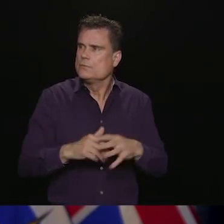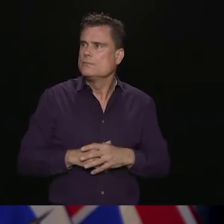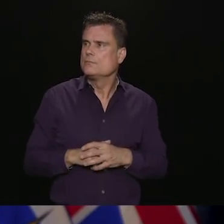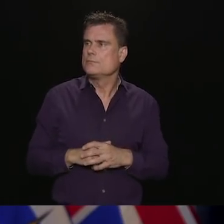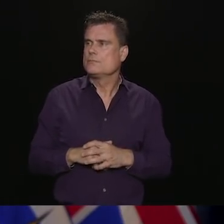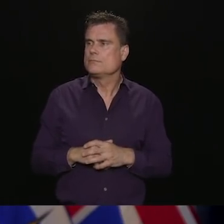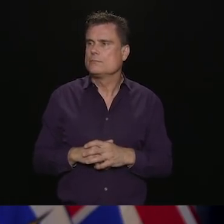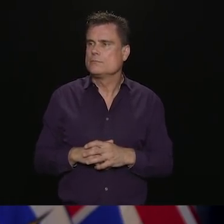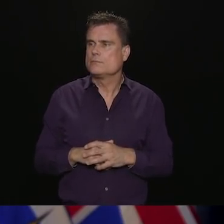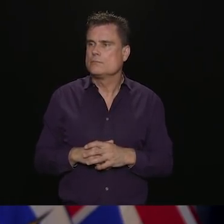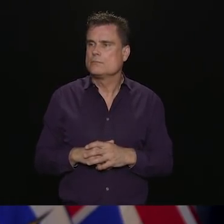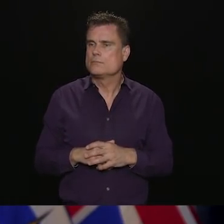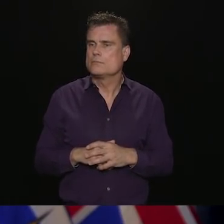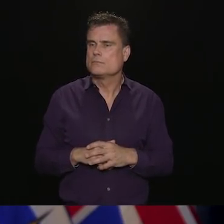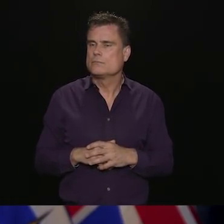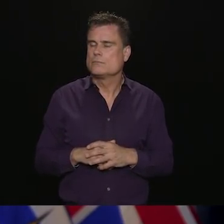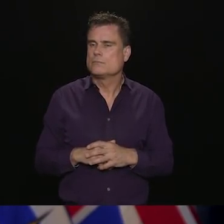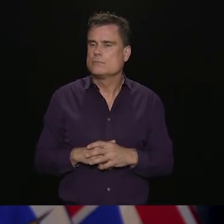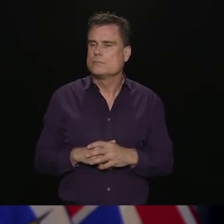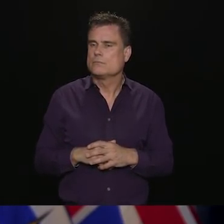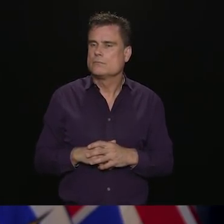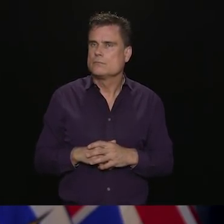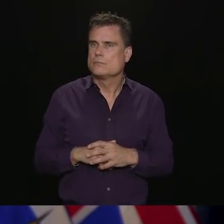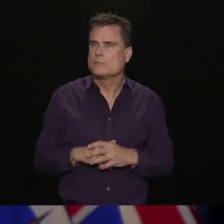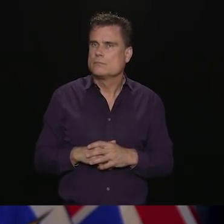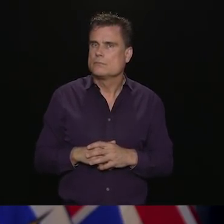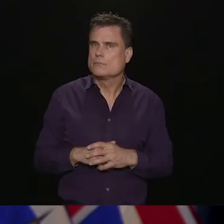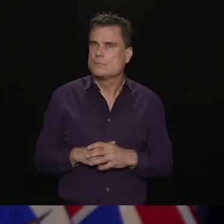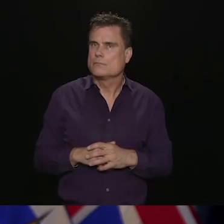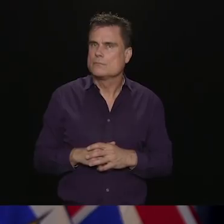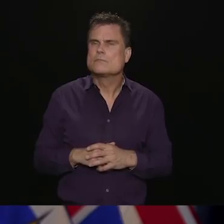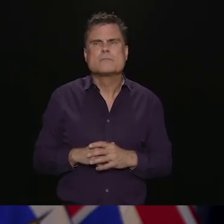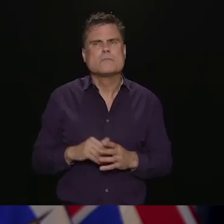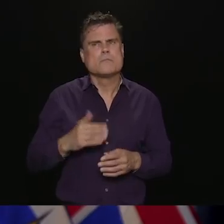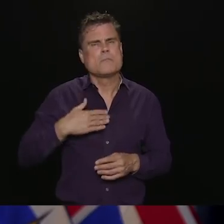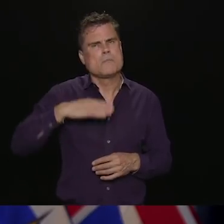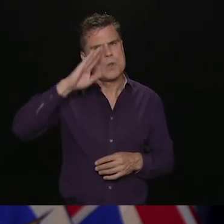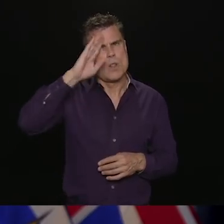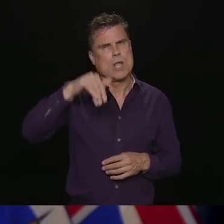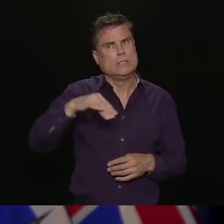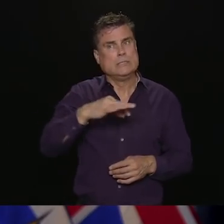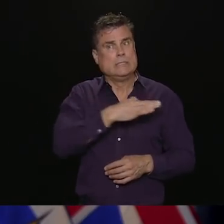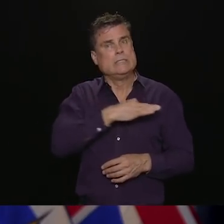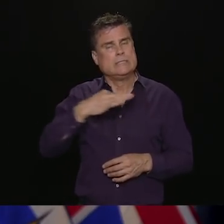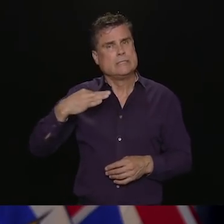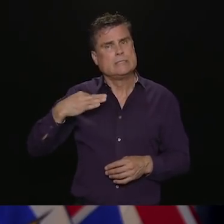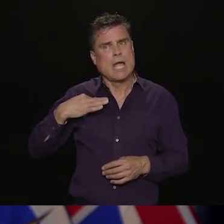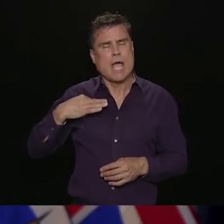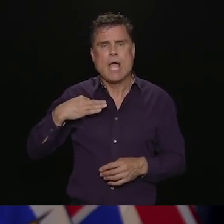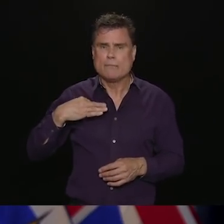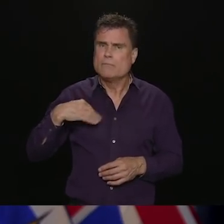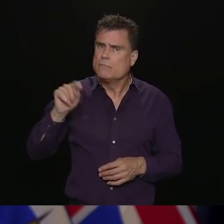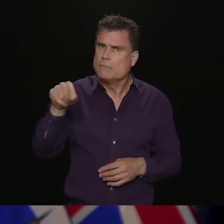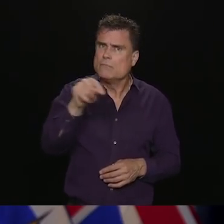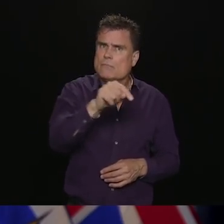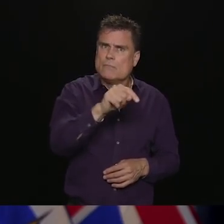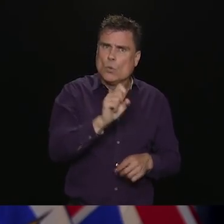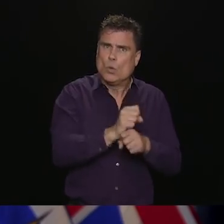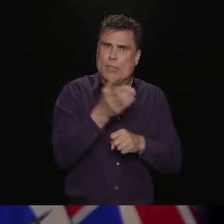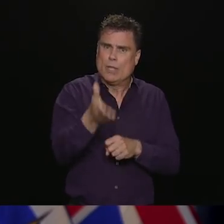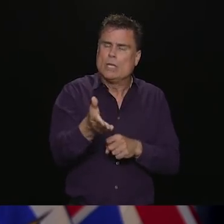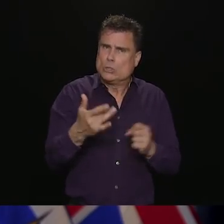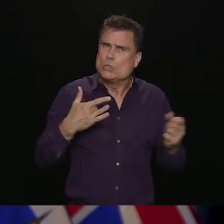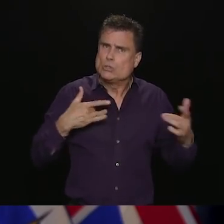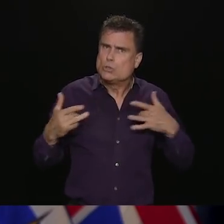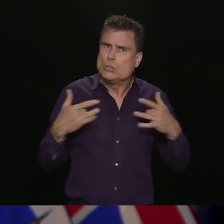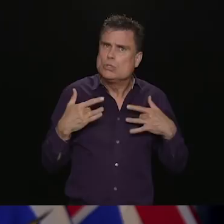the facilities right now. Our concern, of course, is if we have more people coming into the facility,